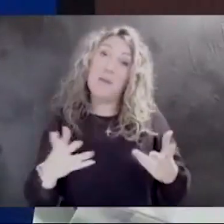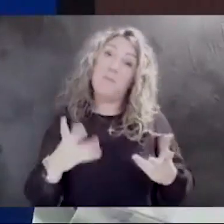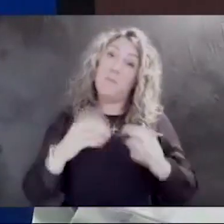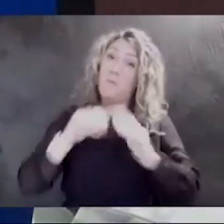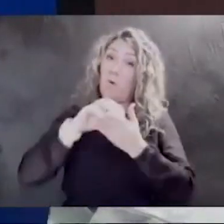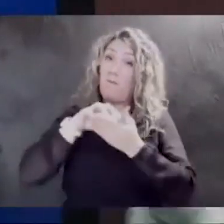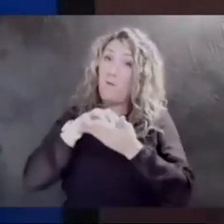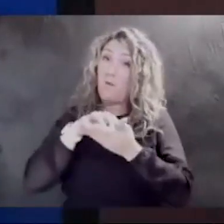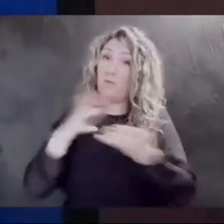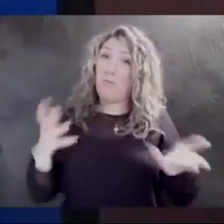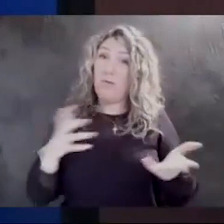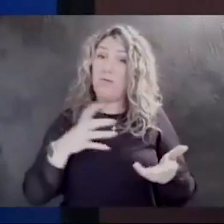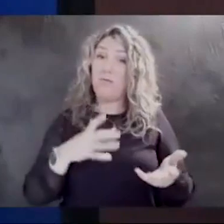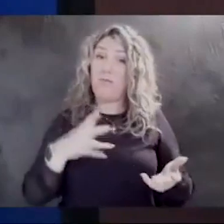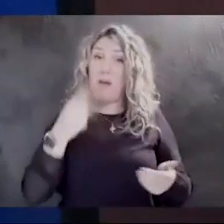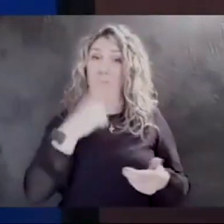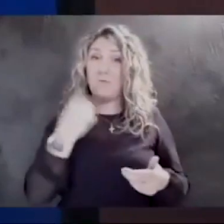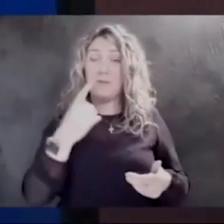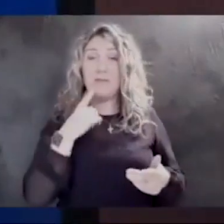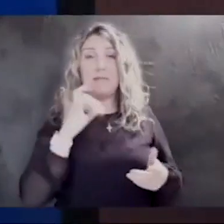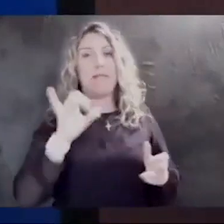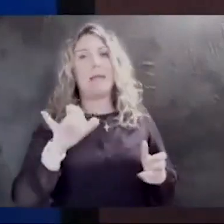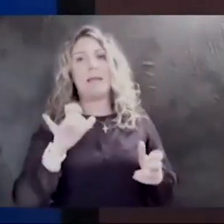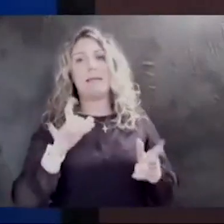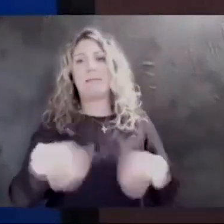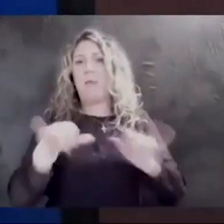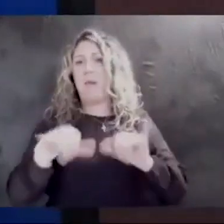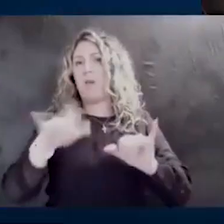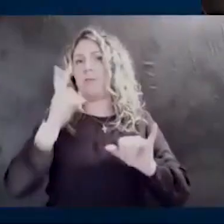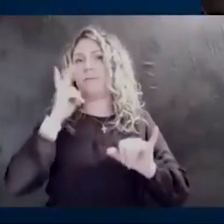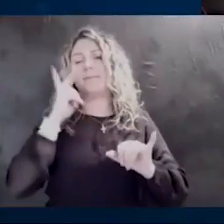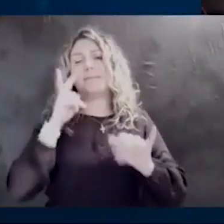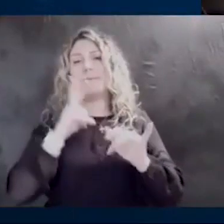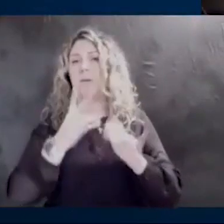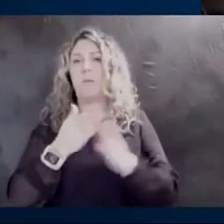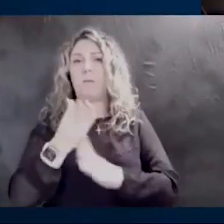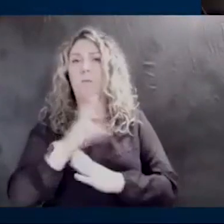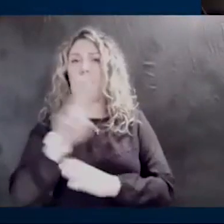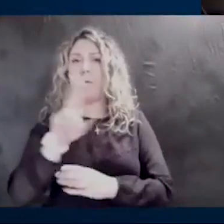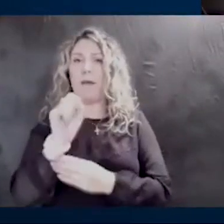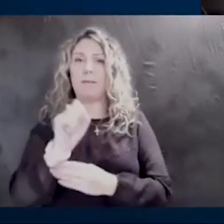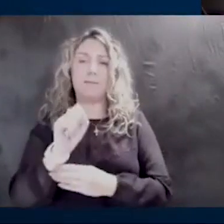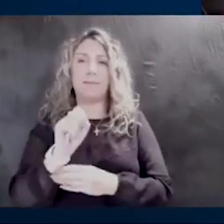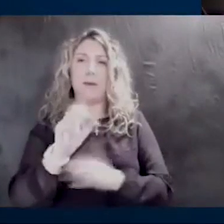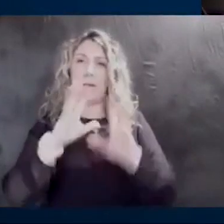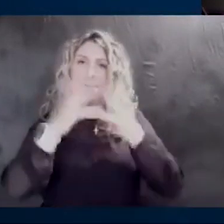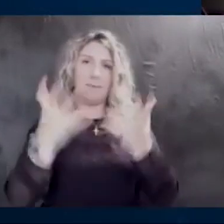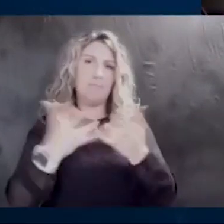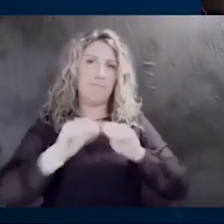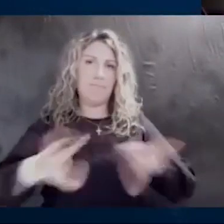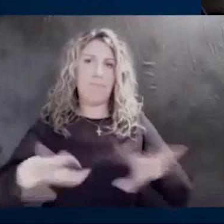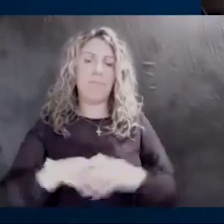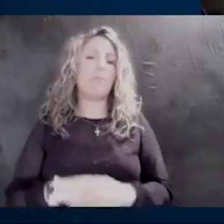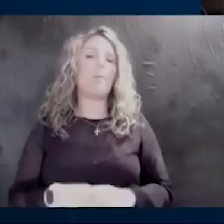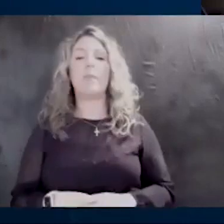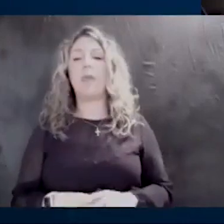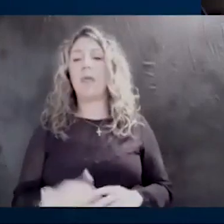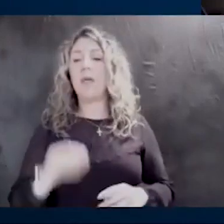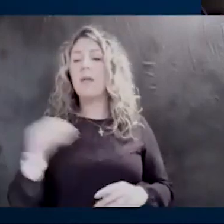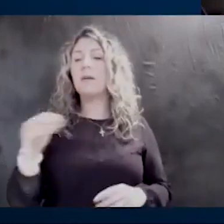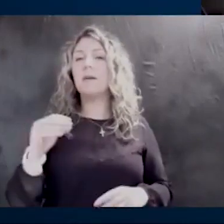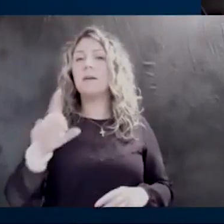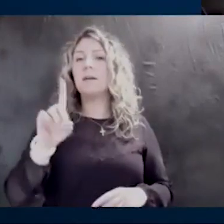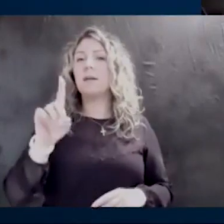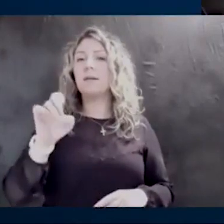the pattern we're seeing. By the way, that's a pattern that's emerging throughout the United States. Okay, Ali wants to know, does Delta make young children